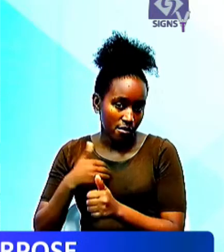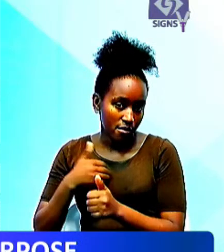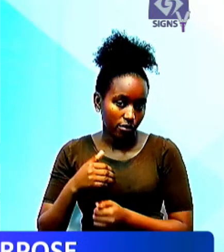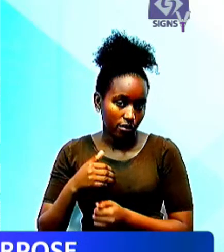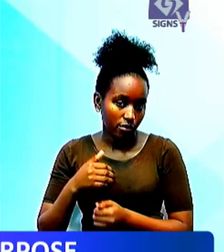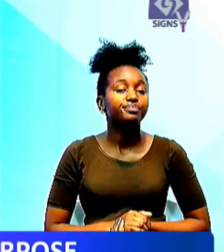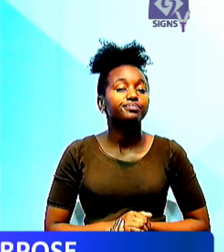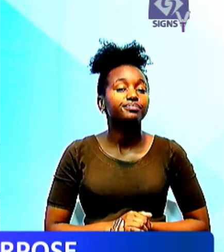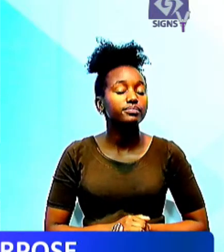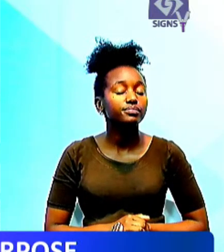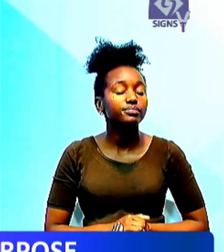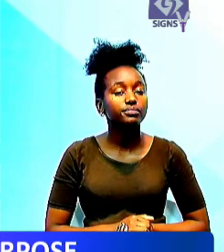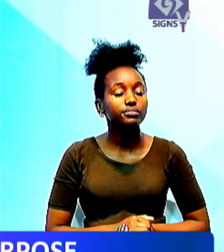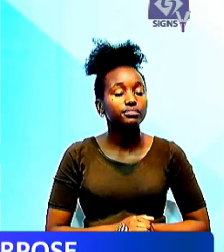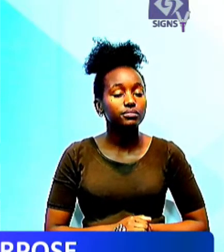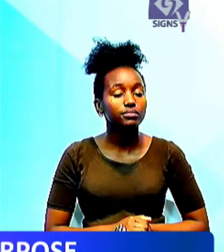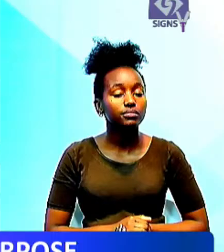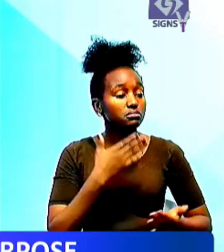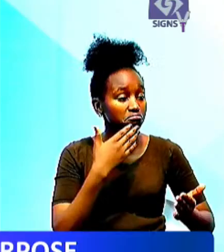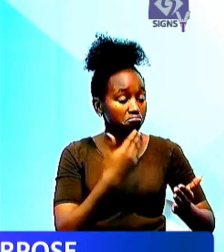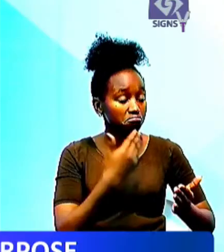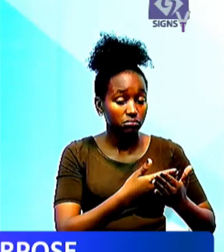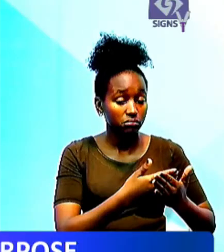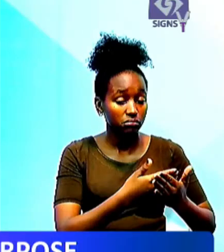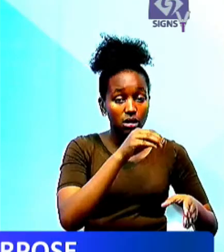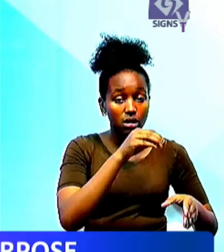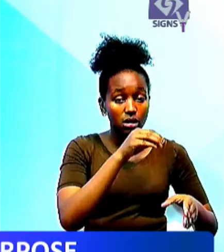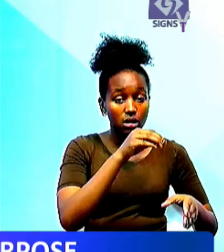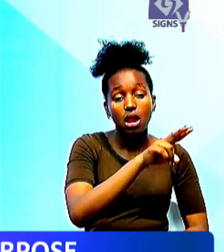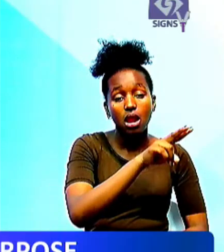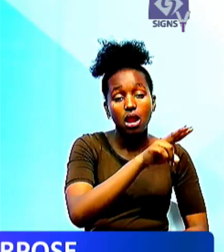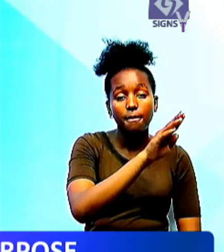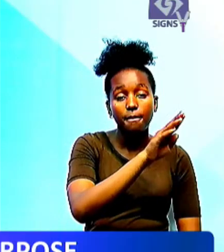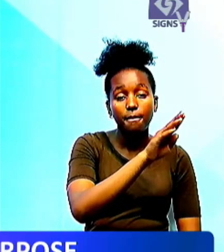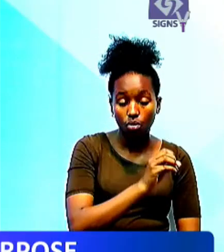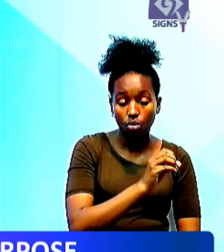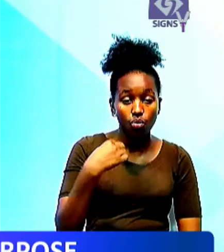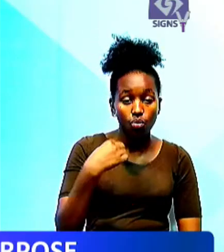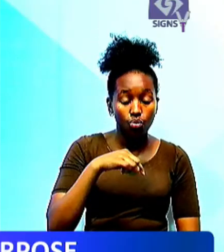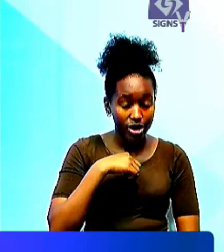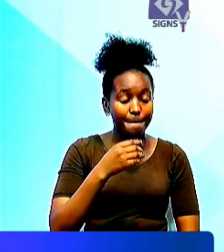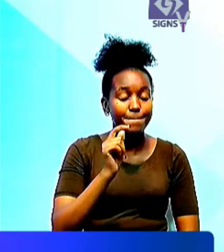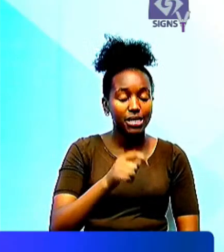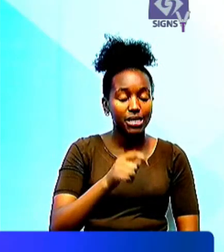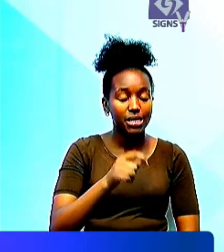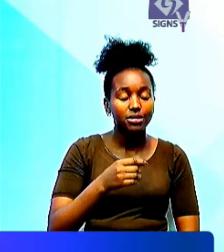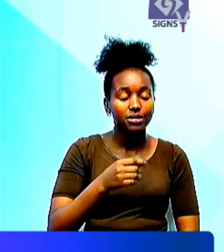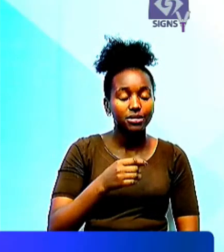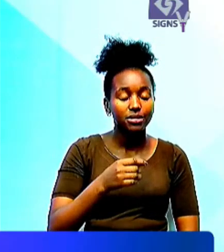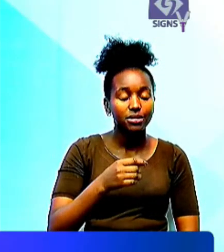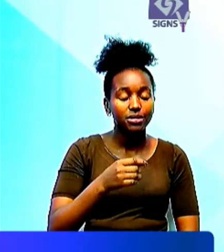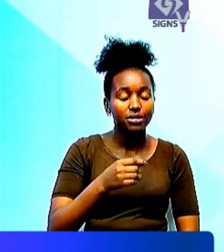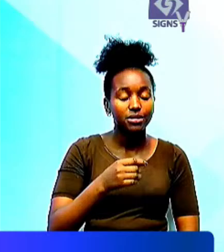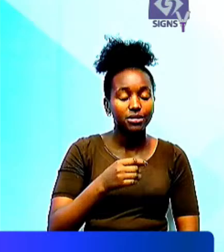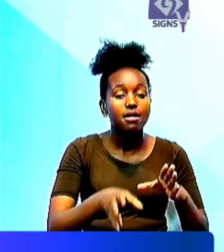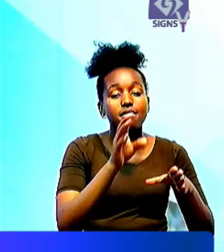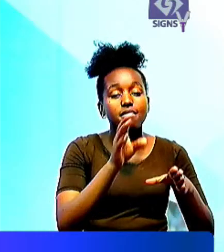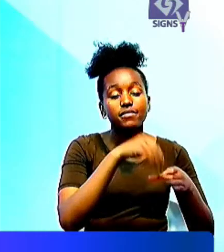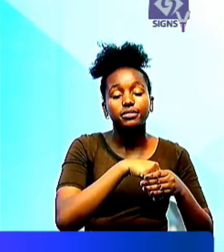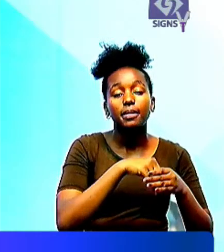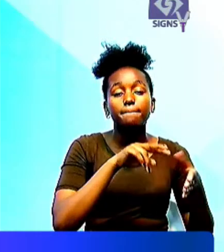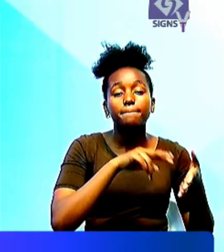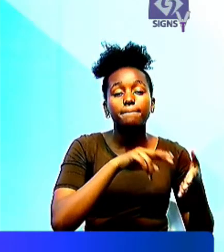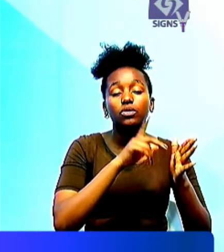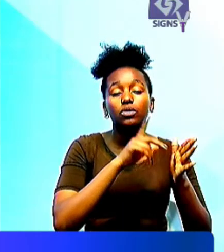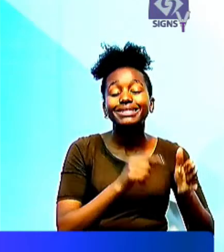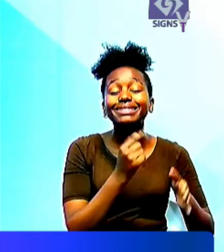you. So in NABO, our philosophy is investing with purpose. That every money you are making, every